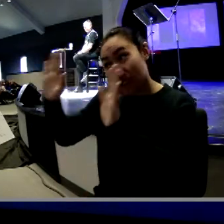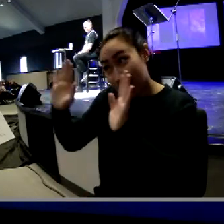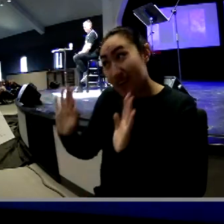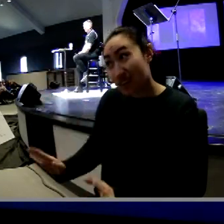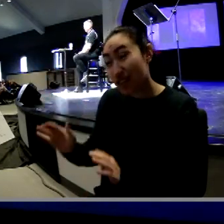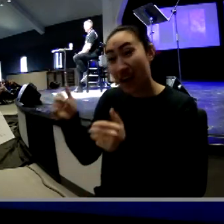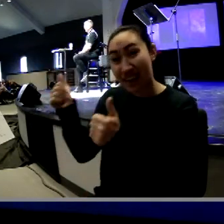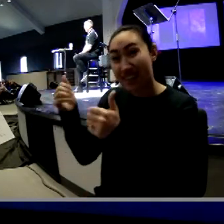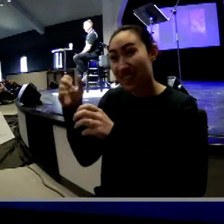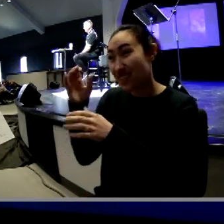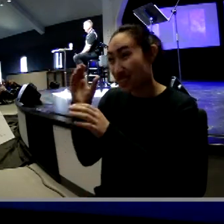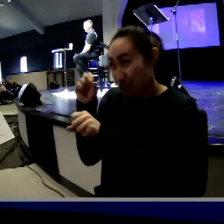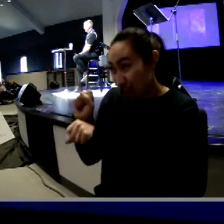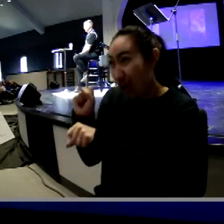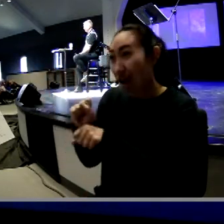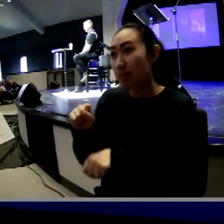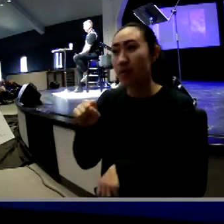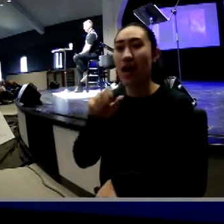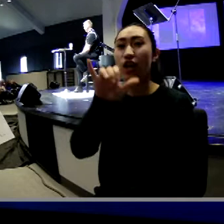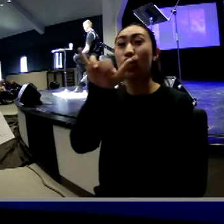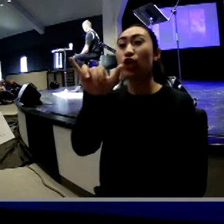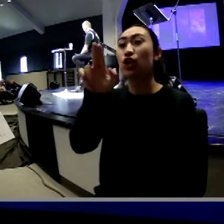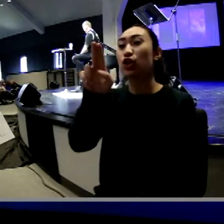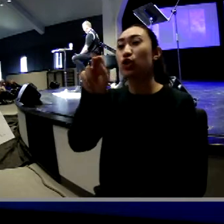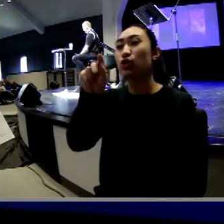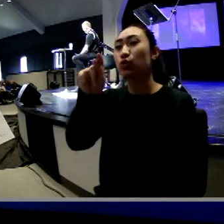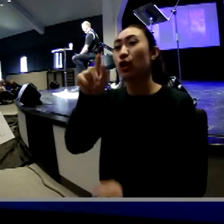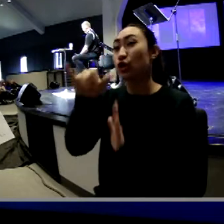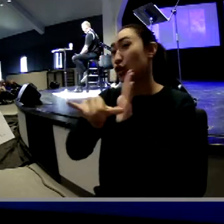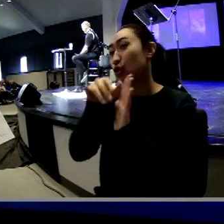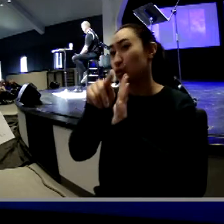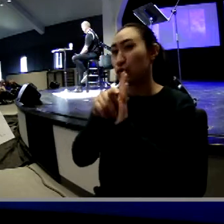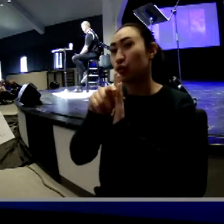Or they call Bill Zemke and they ask him a bunch of questions.